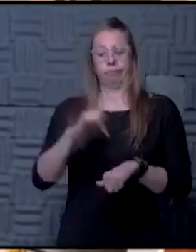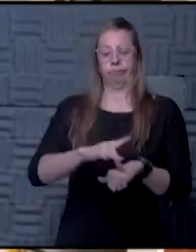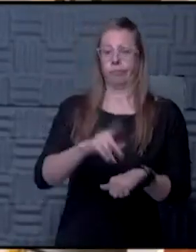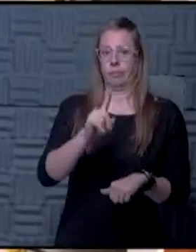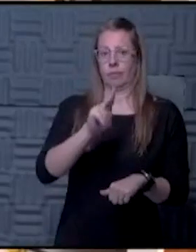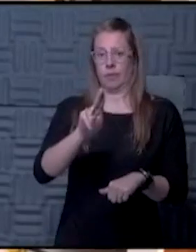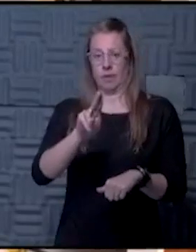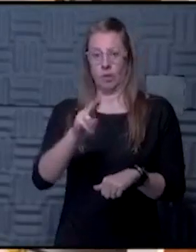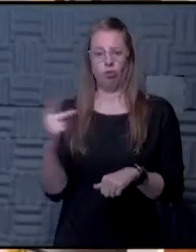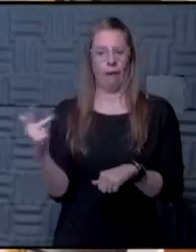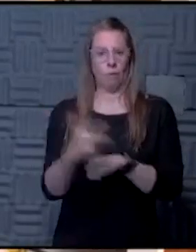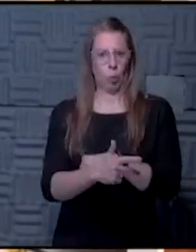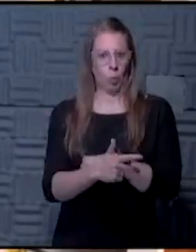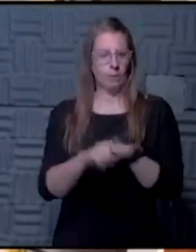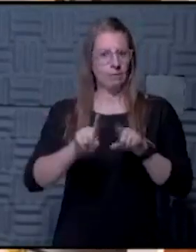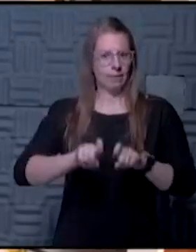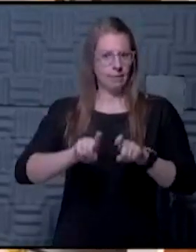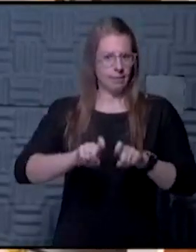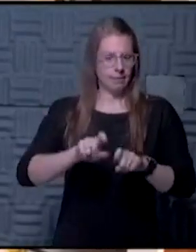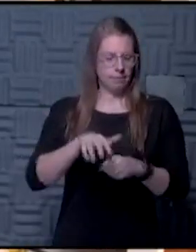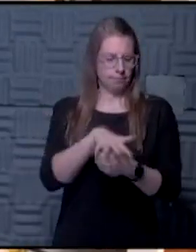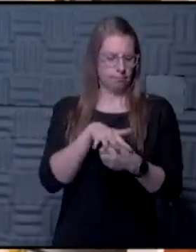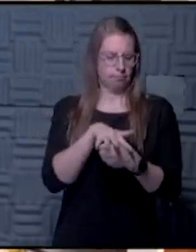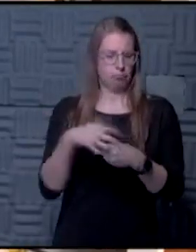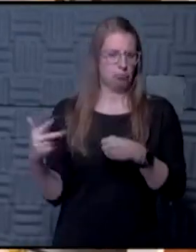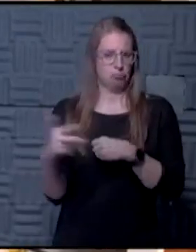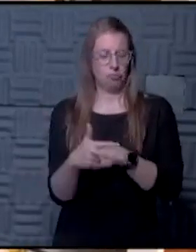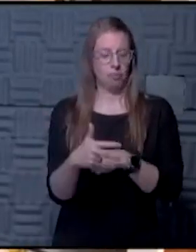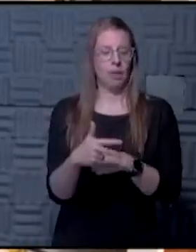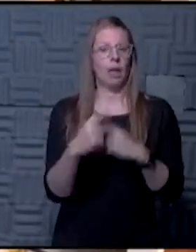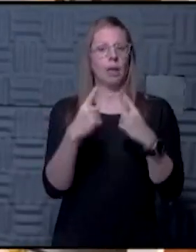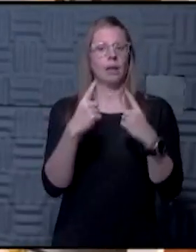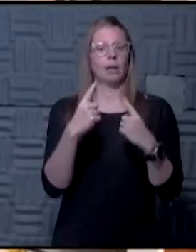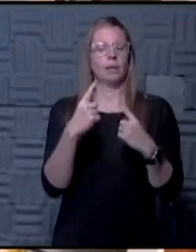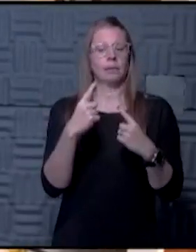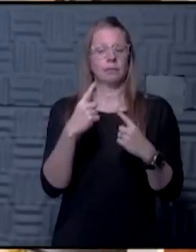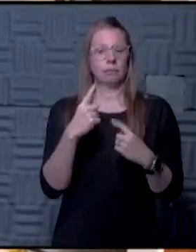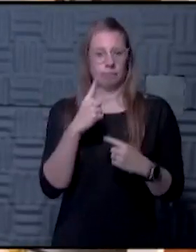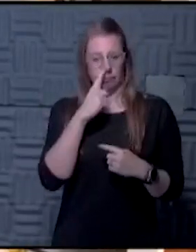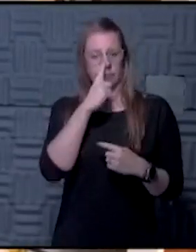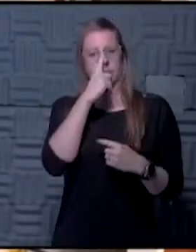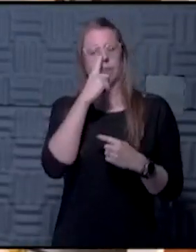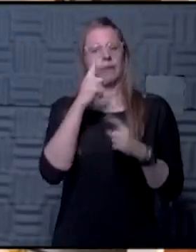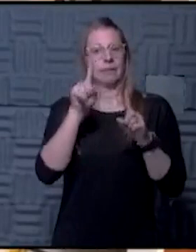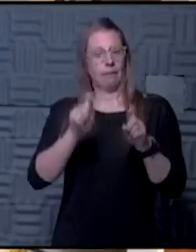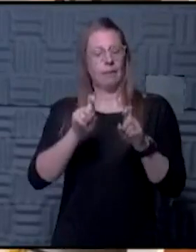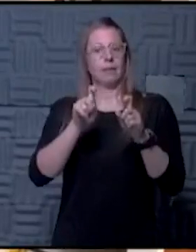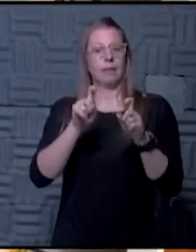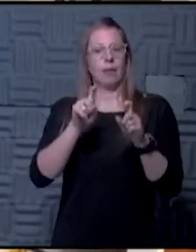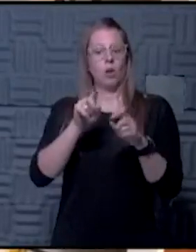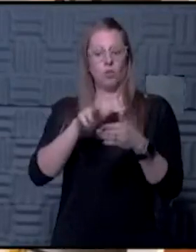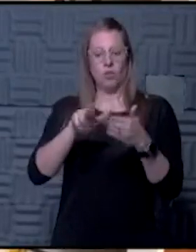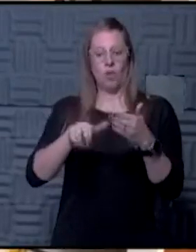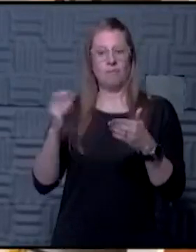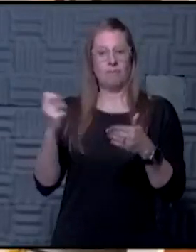the drive-through testing area. Sure enough, got the results back on Monday morning, and I tested